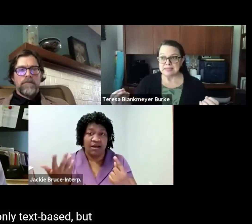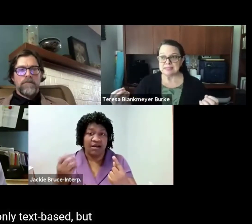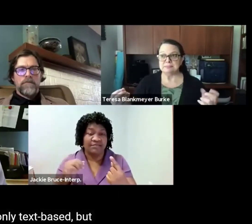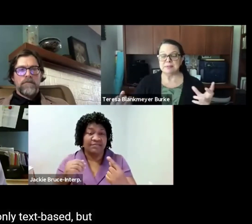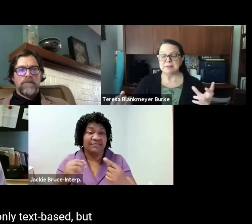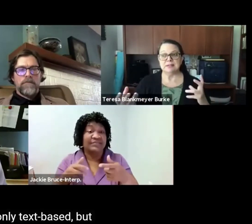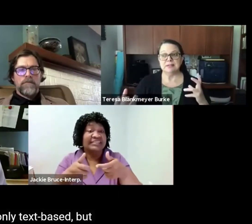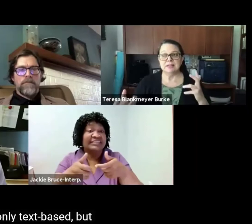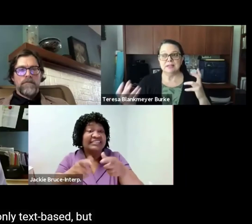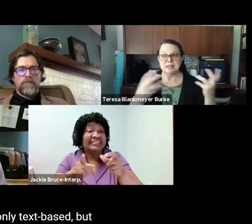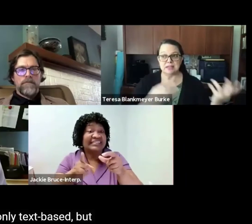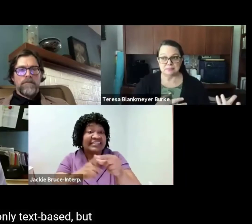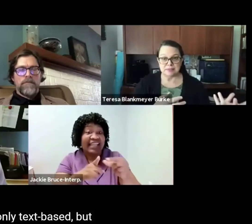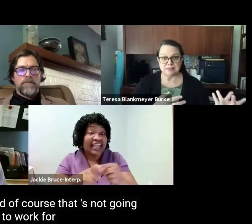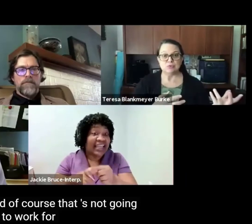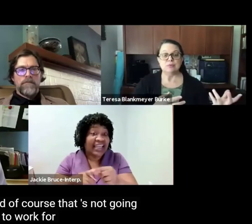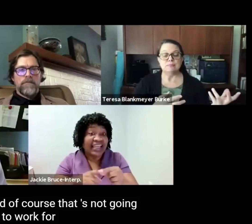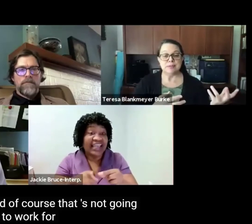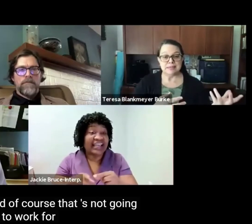text-based, but